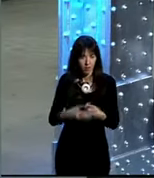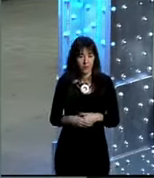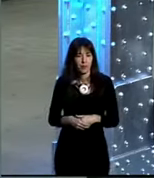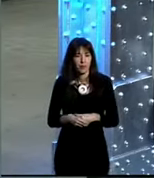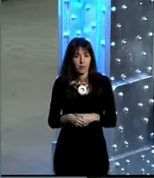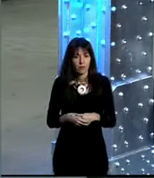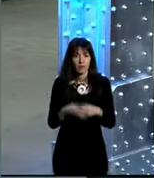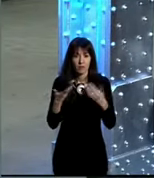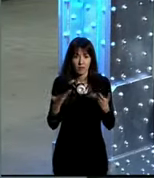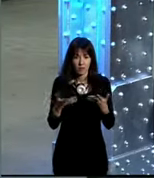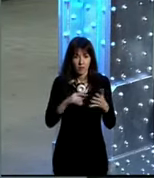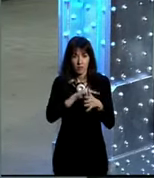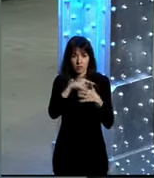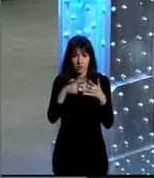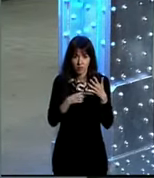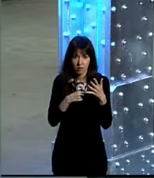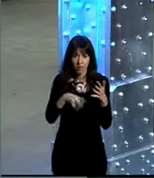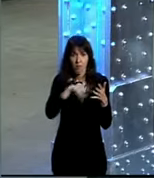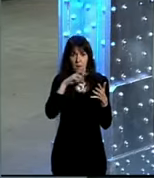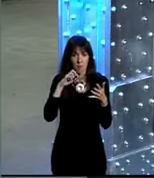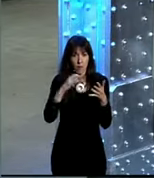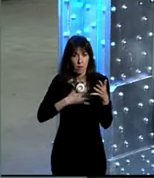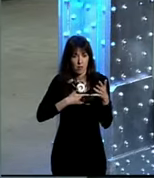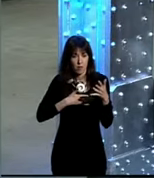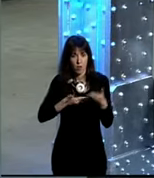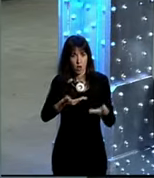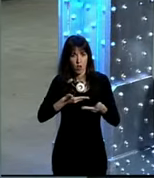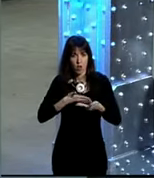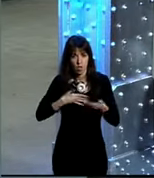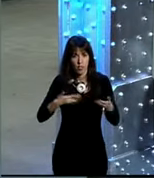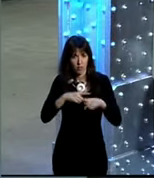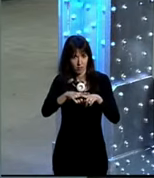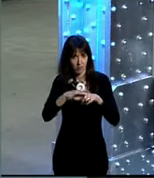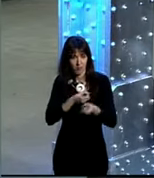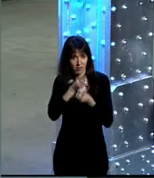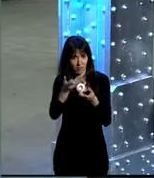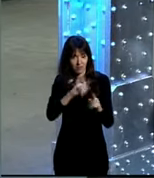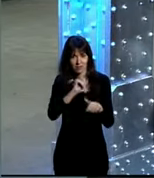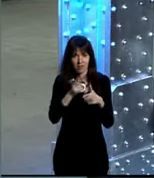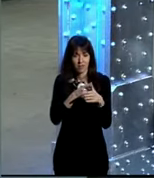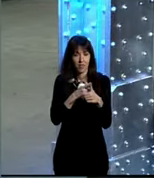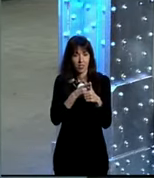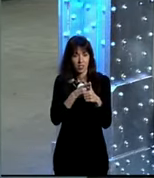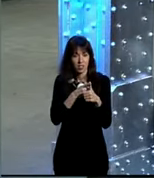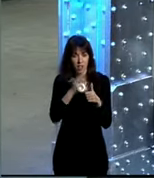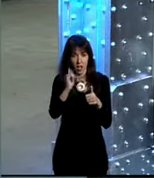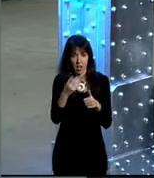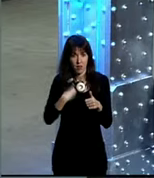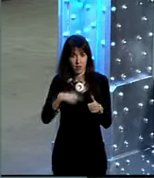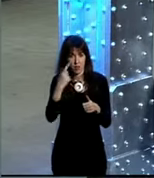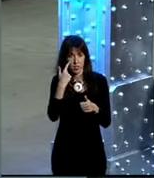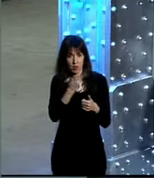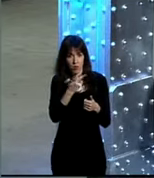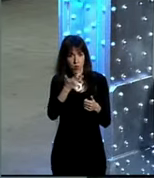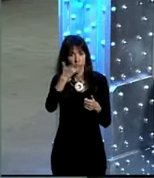you. The first one is such a no-brainer that I'm a little bit reluctant to have it in the slide, but at the same time it's the one thing